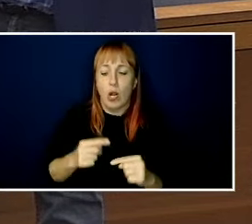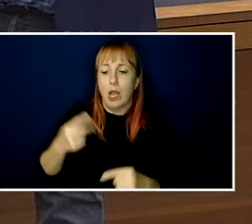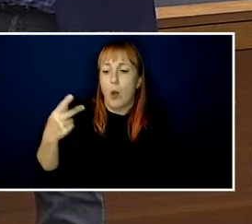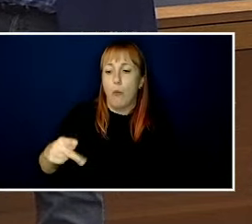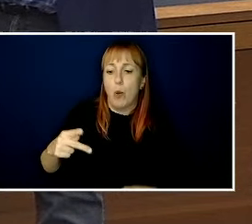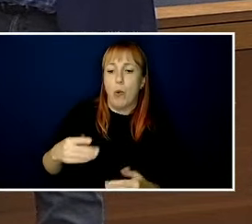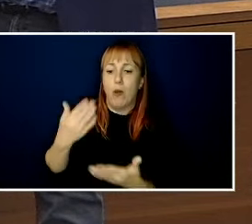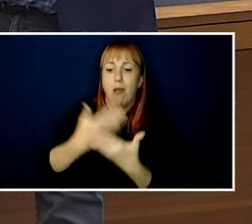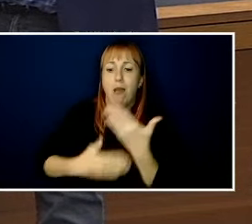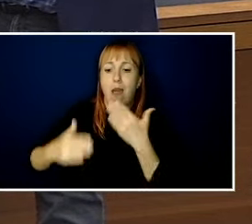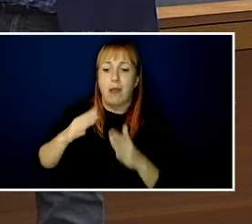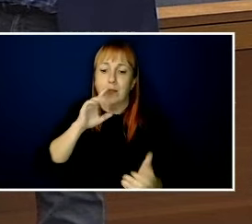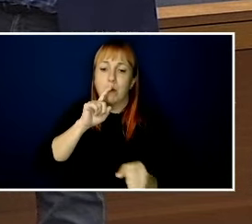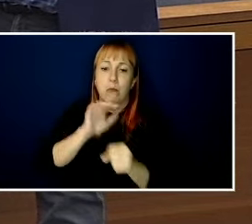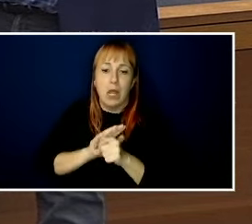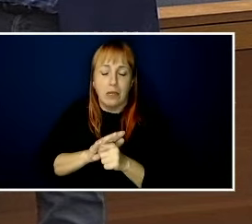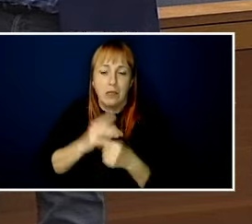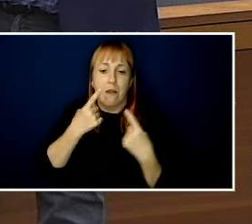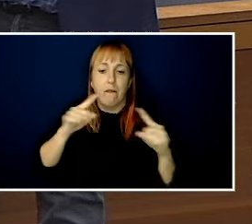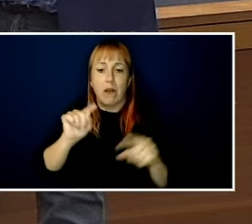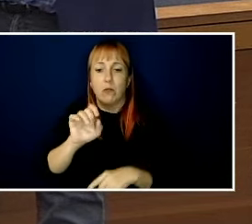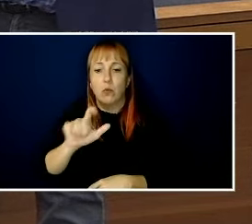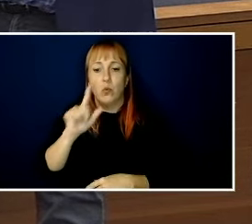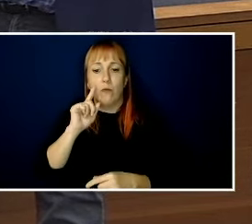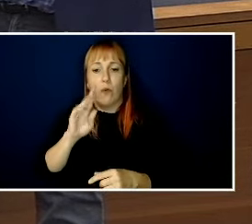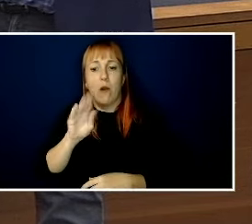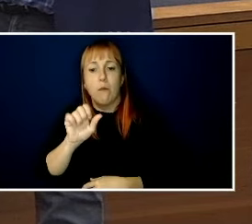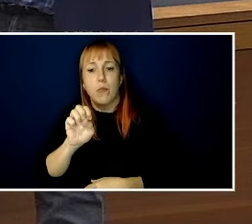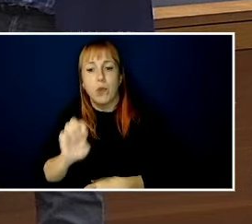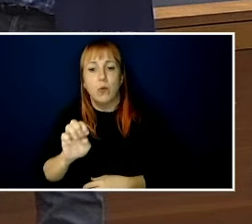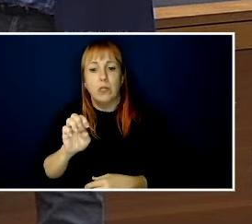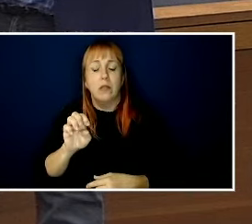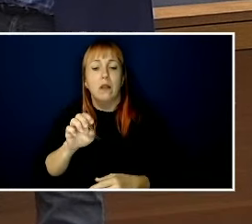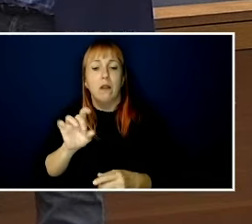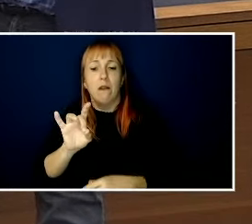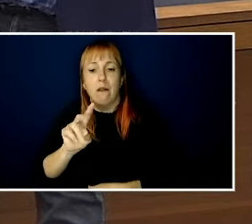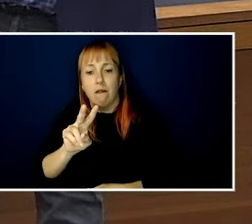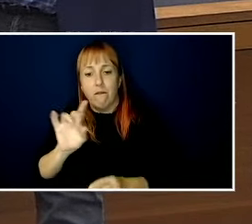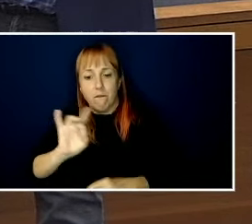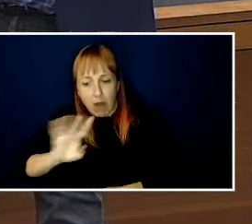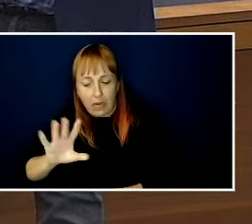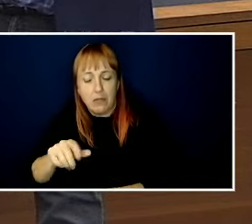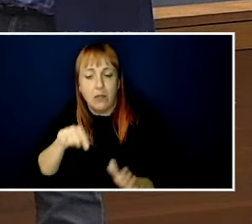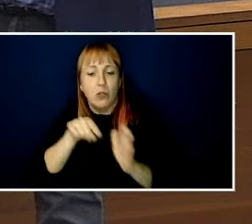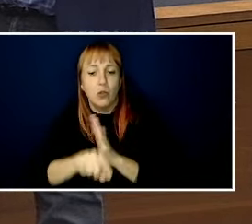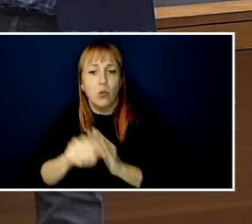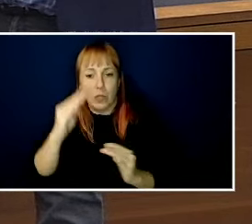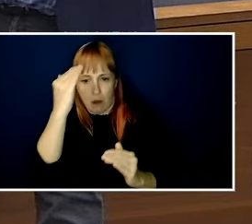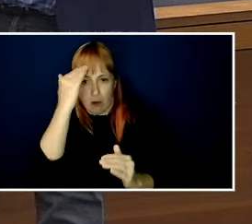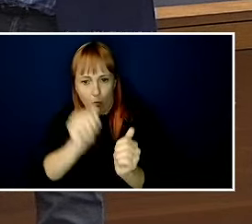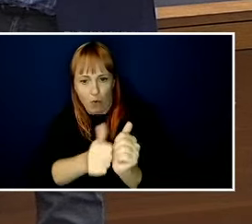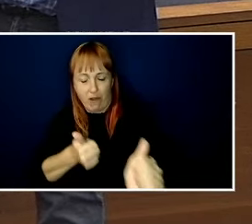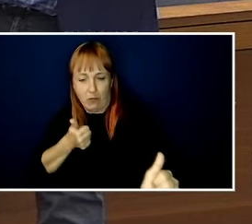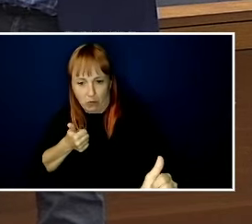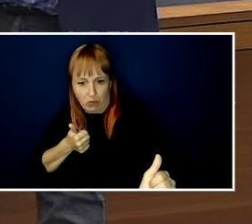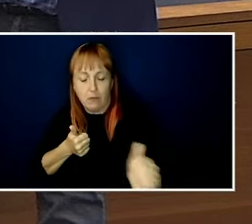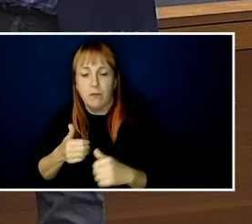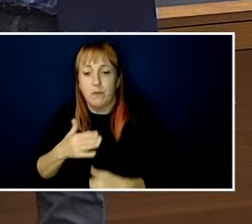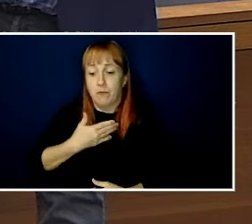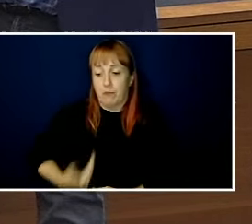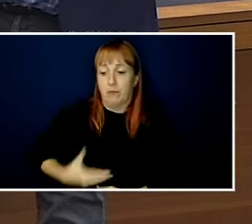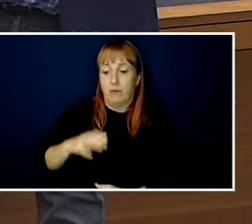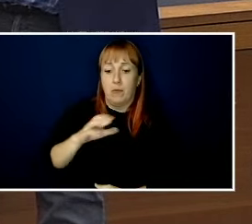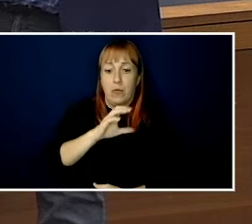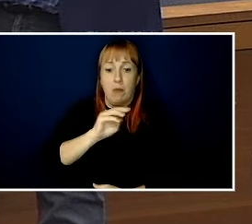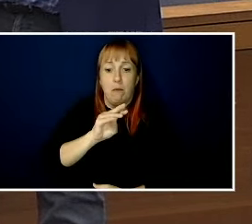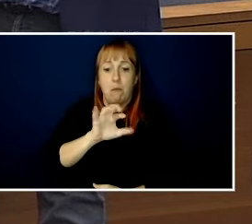Pledge is an effective tool in abuse, violence, and suicide prevention education. And now, therefore, I, Chris Hoy, Mayor of the City